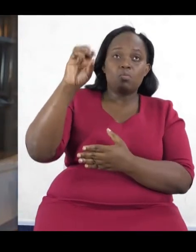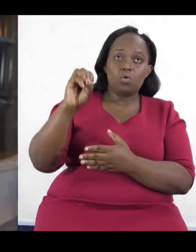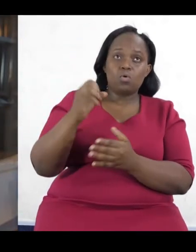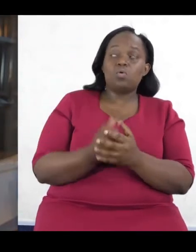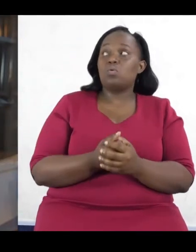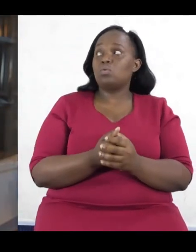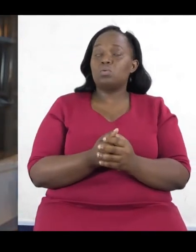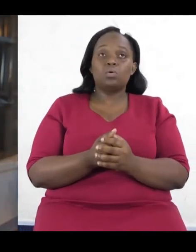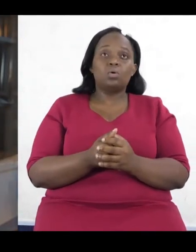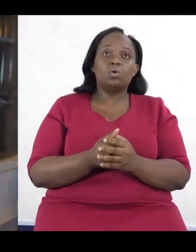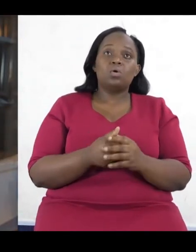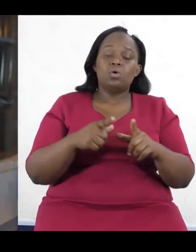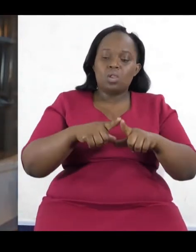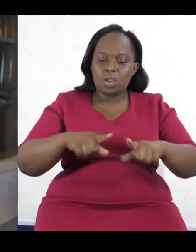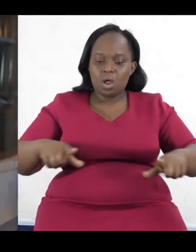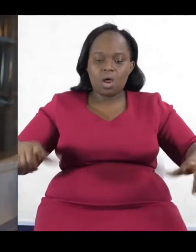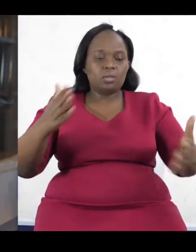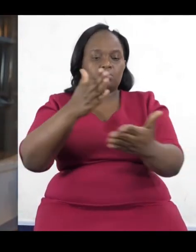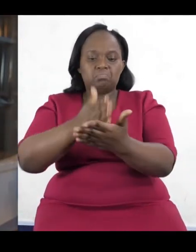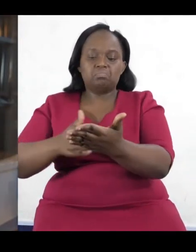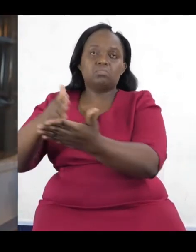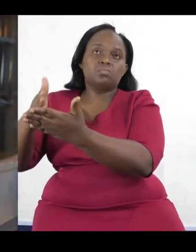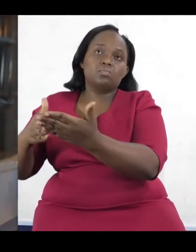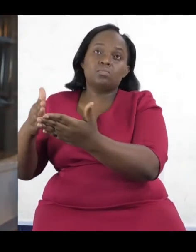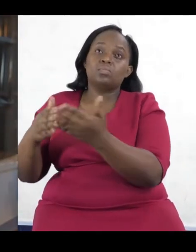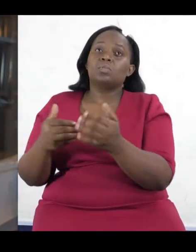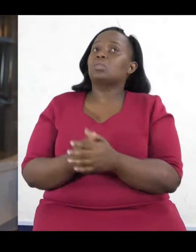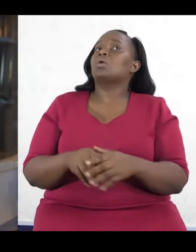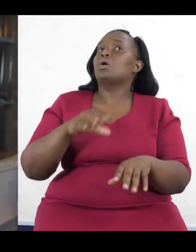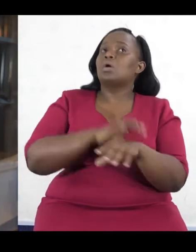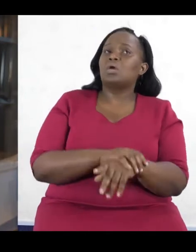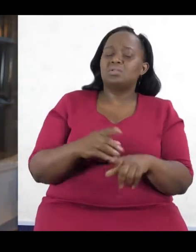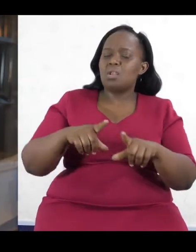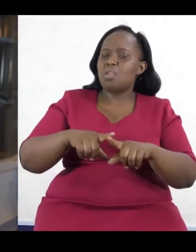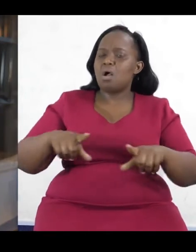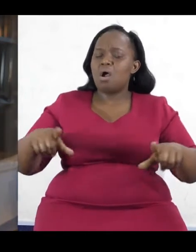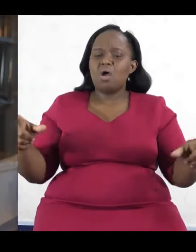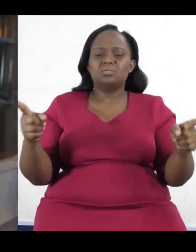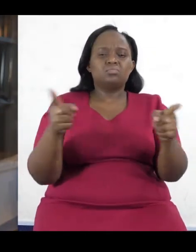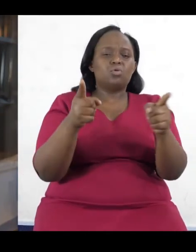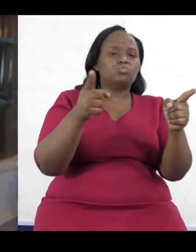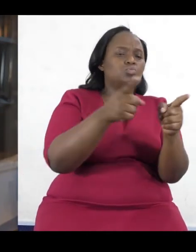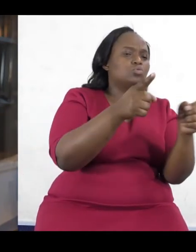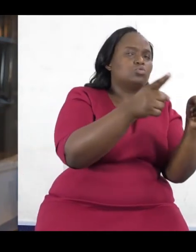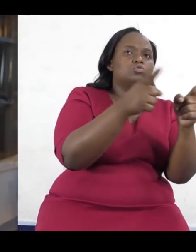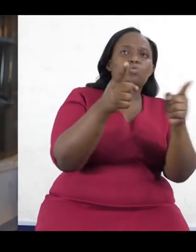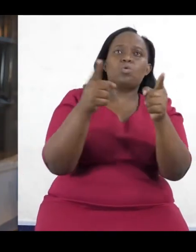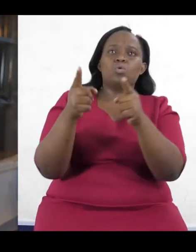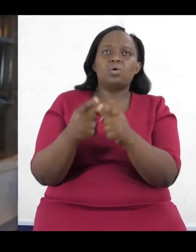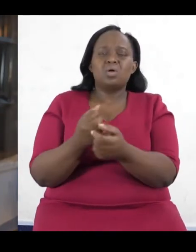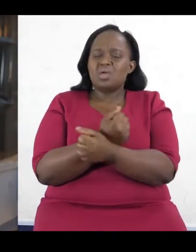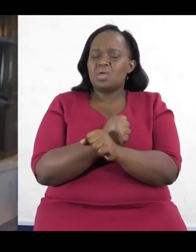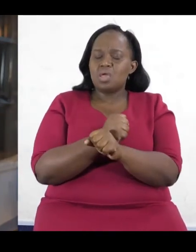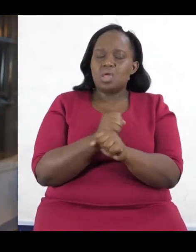thing is the land subdivision. You find that the lands have become too small, so you